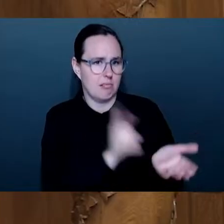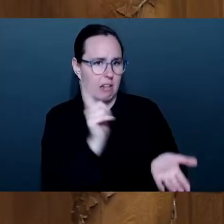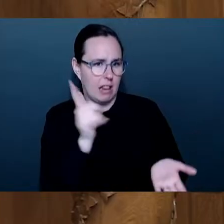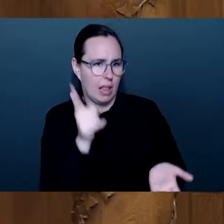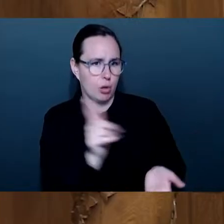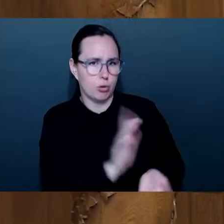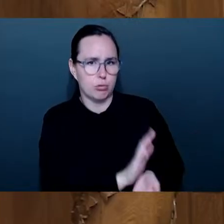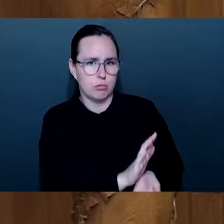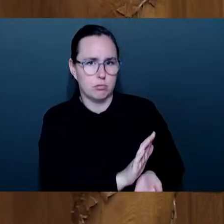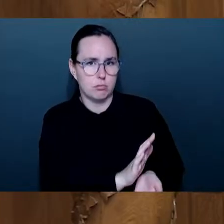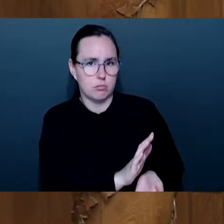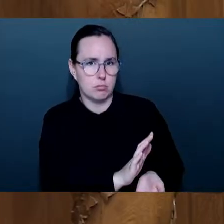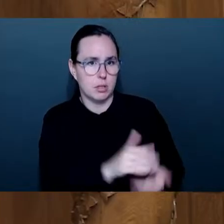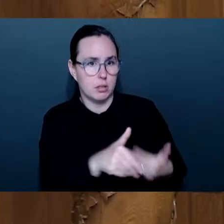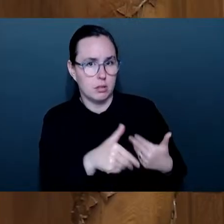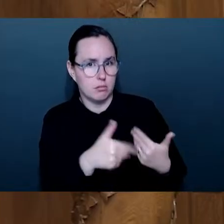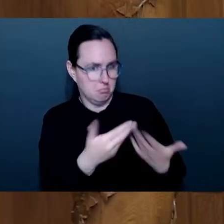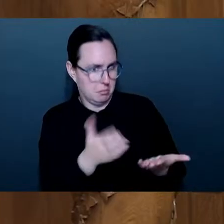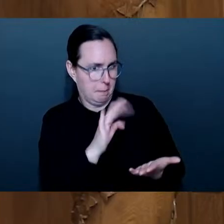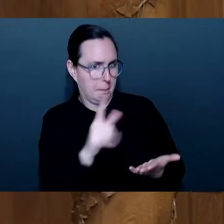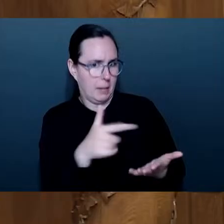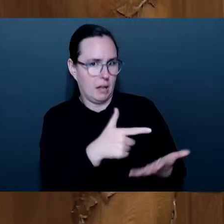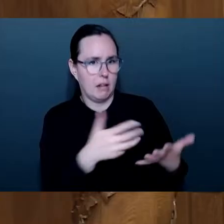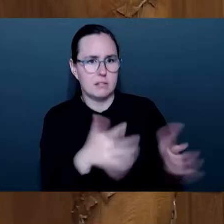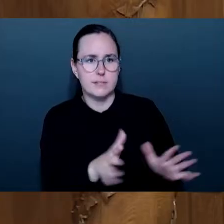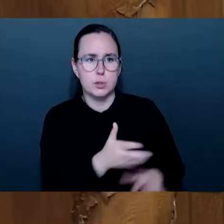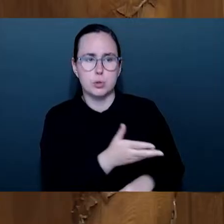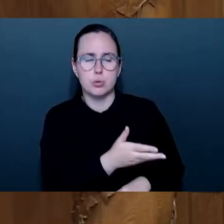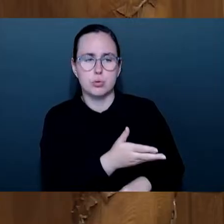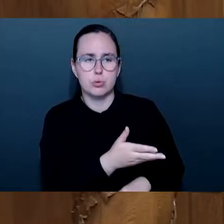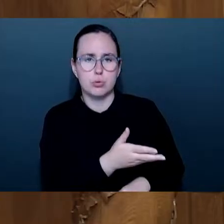It's a bill you introduced. It's a bill you introduced. Okay.